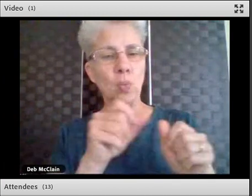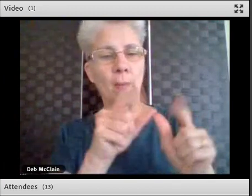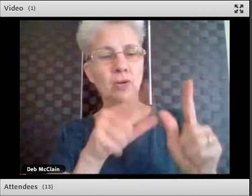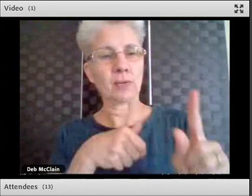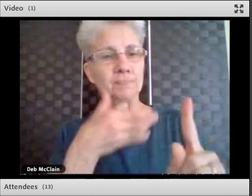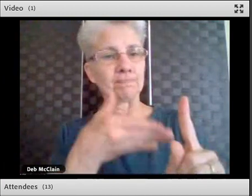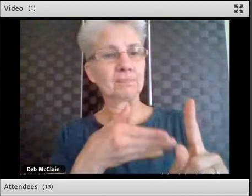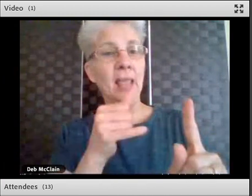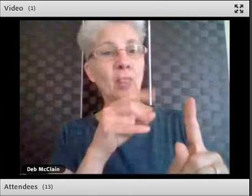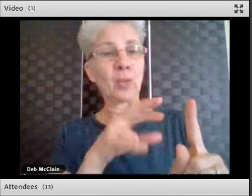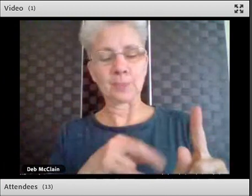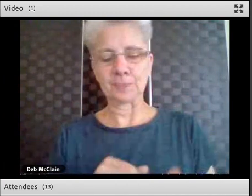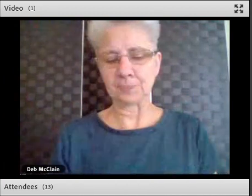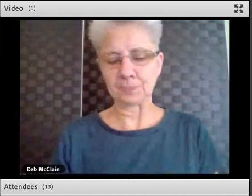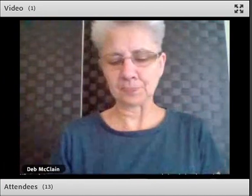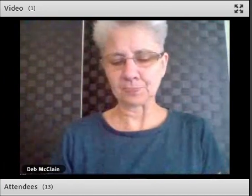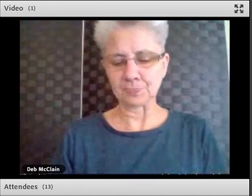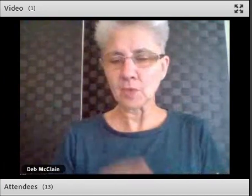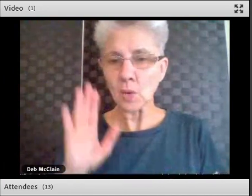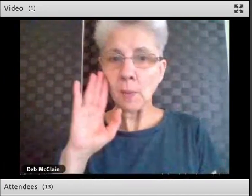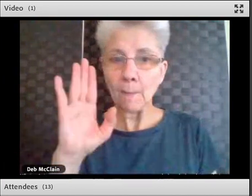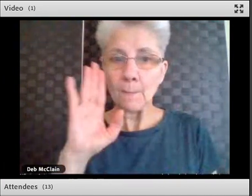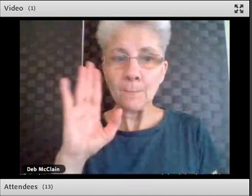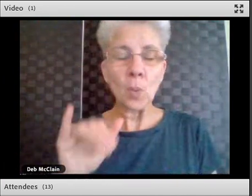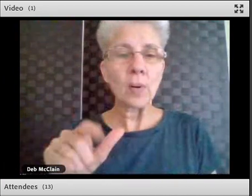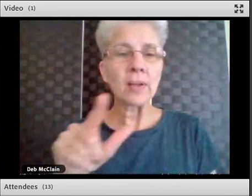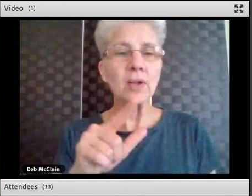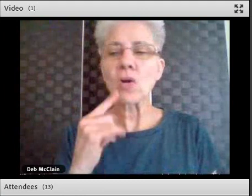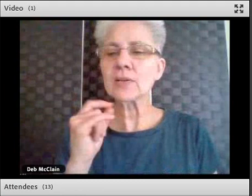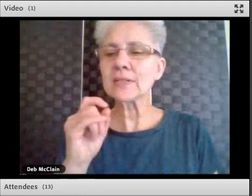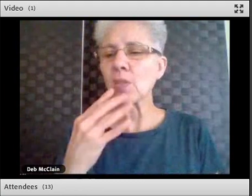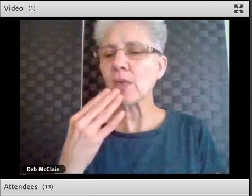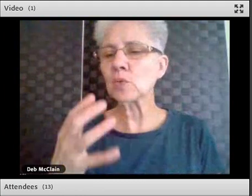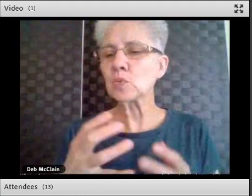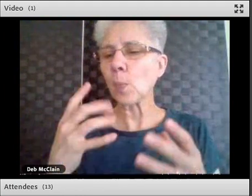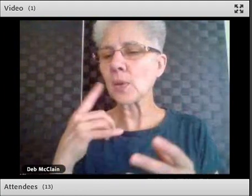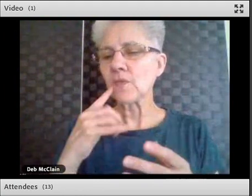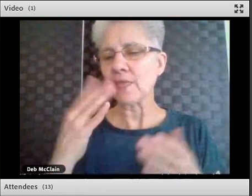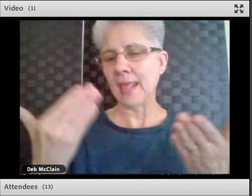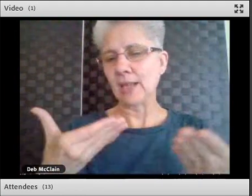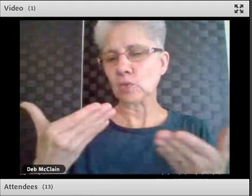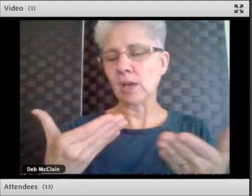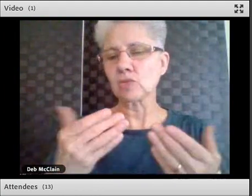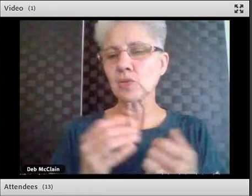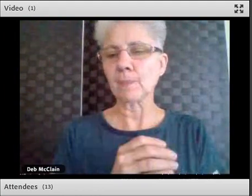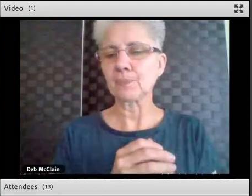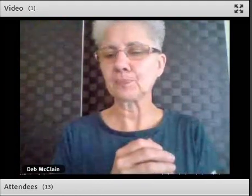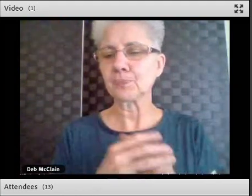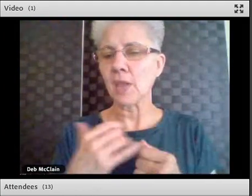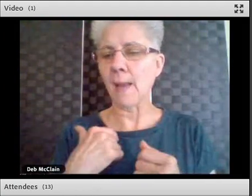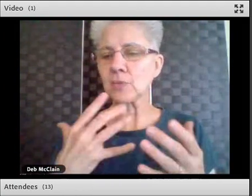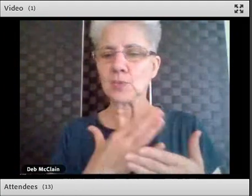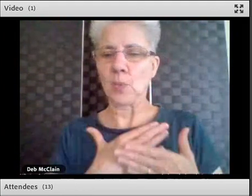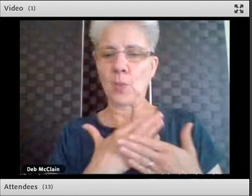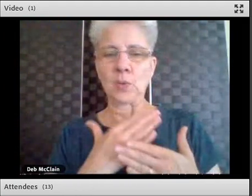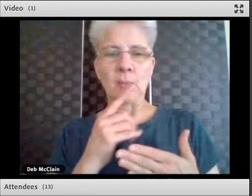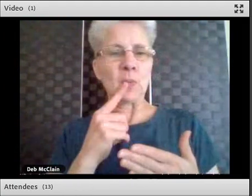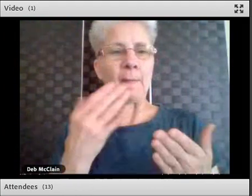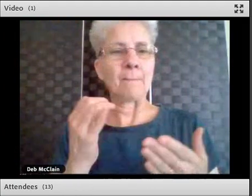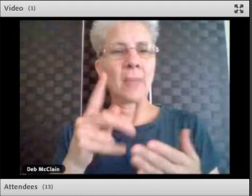webinar this morning. Heather? Good morning, everyone. Taylor, thank you so much for that introduction. I am so delighted to be